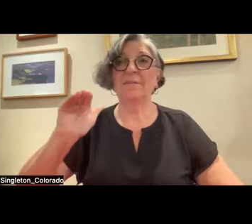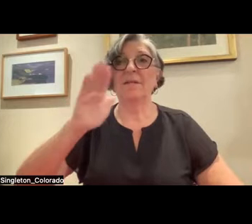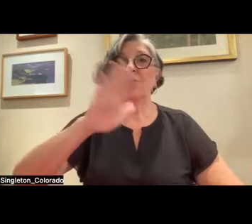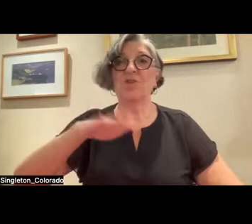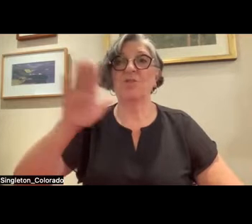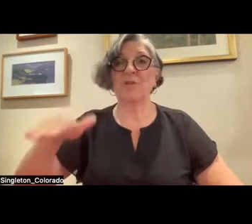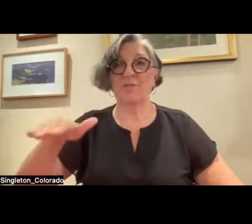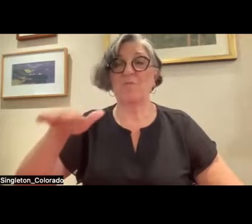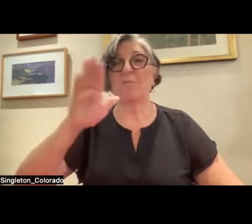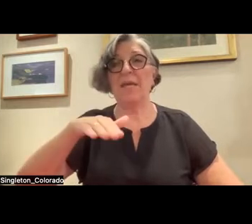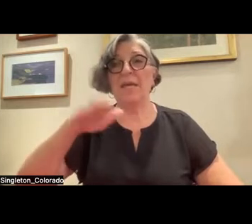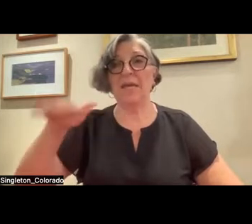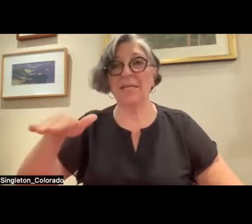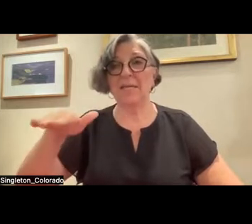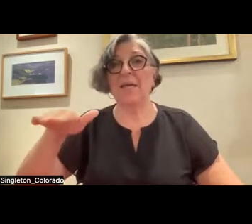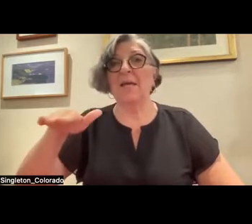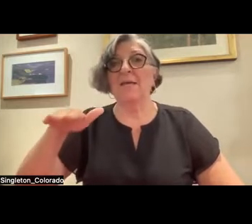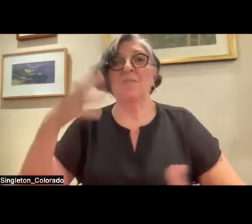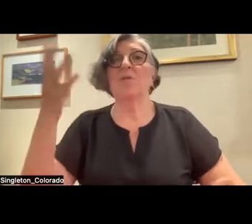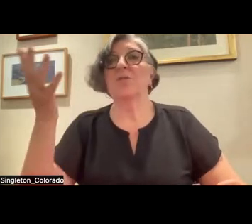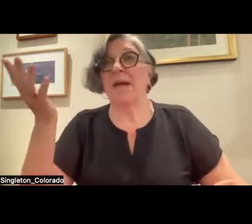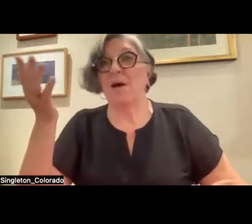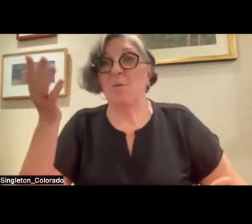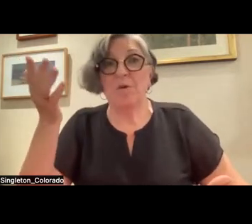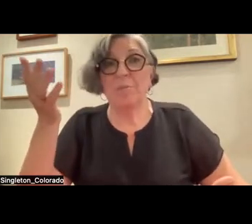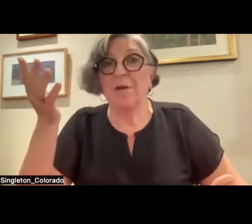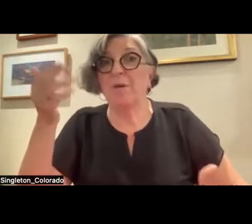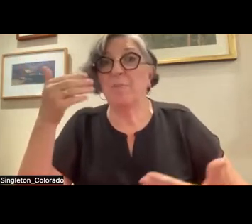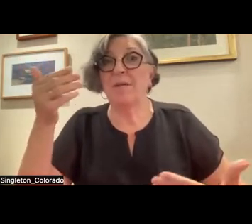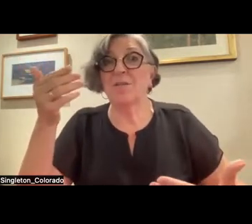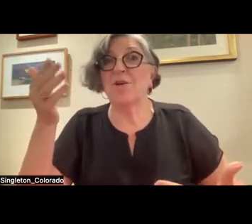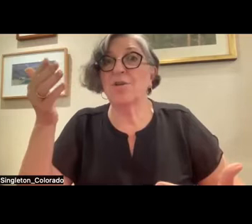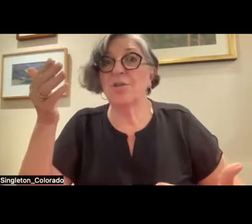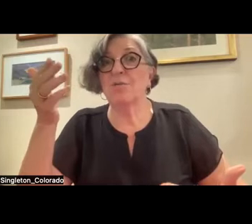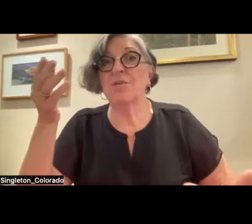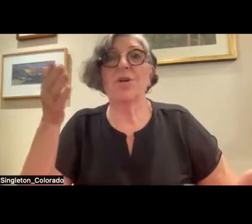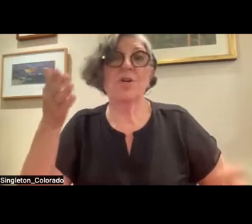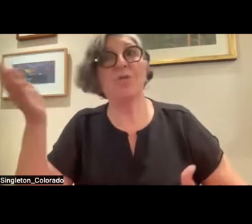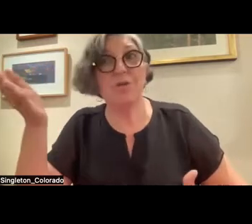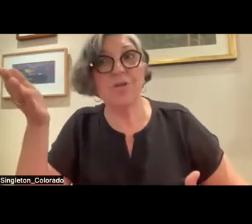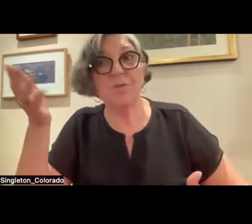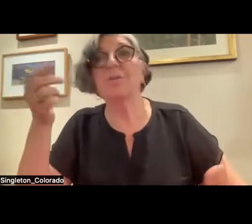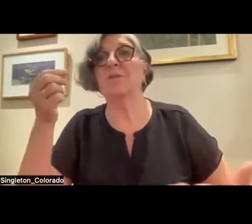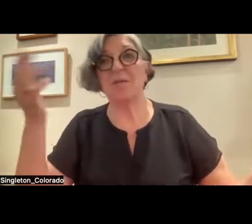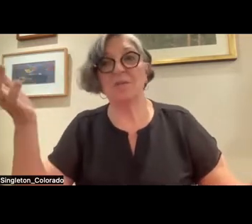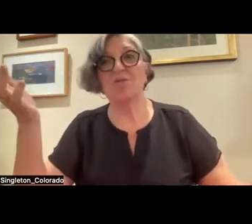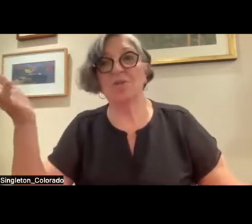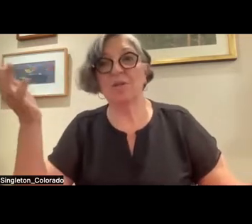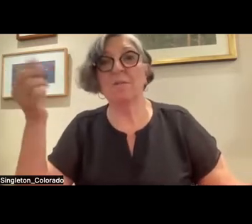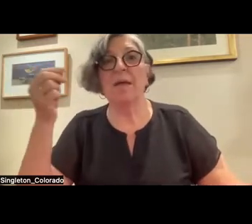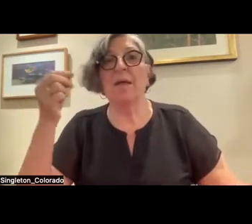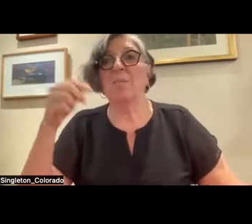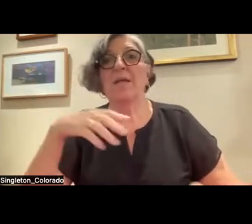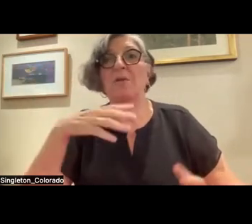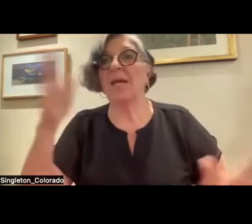child, children. So I'm repeating it. Similar to how Warlpiri repeats kurdu to kurdu to mean